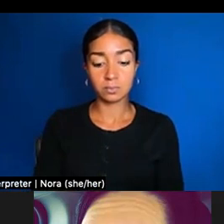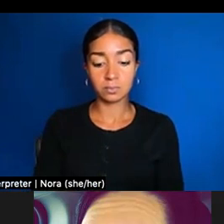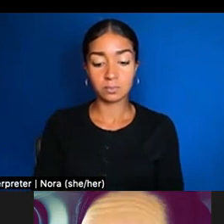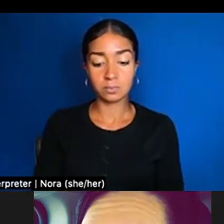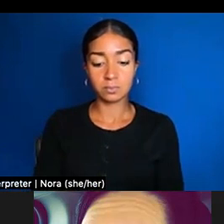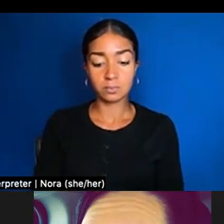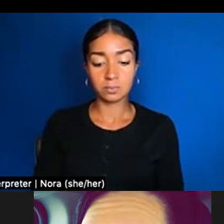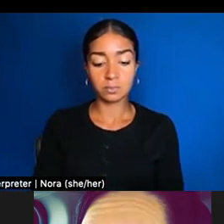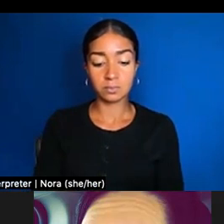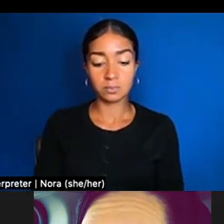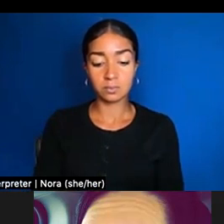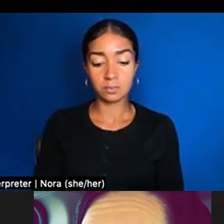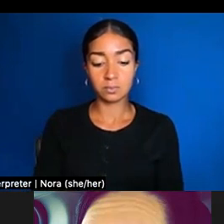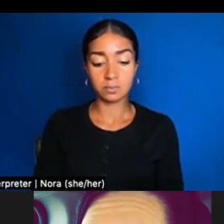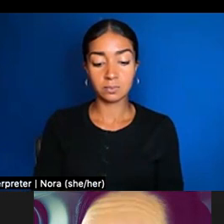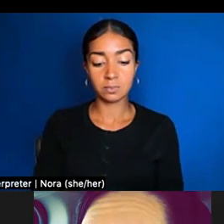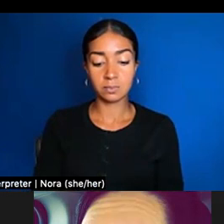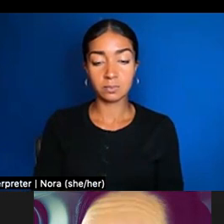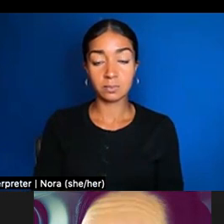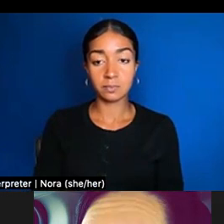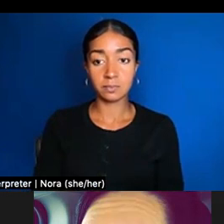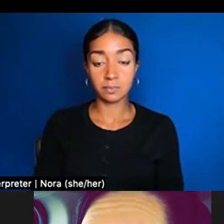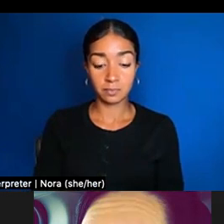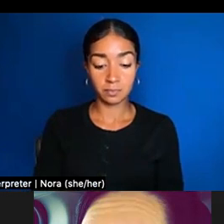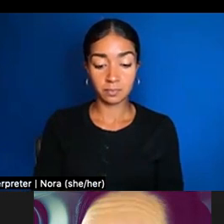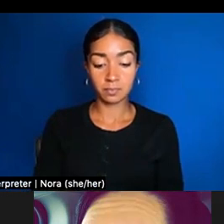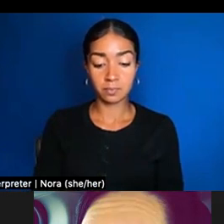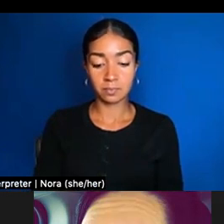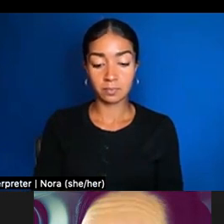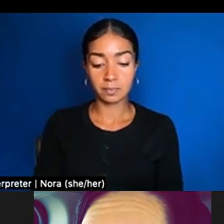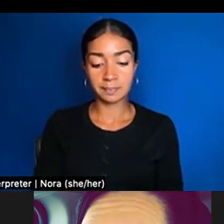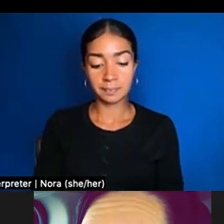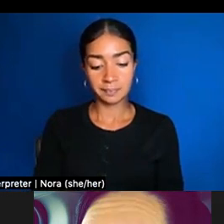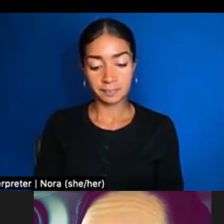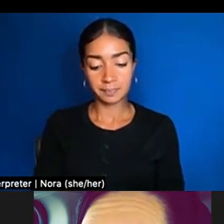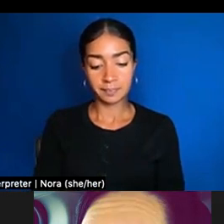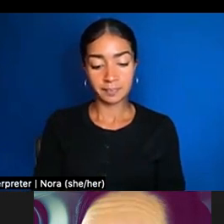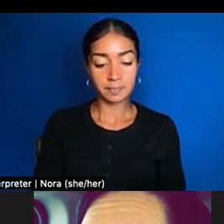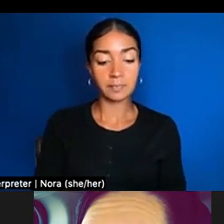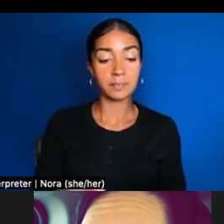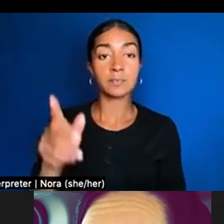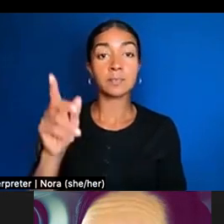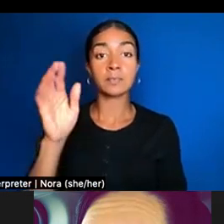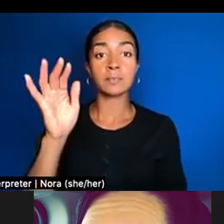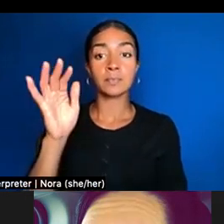Okay. And so the certificate of completion, so we've tried it all different kinds of